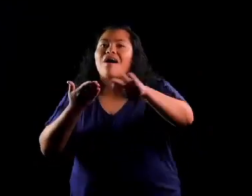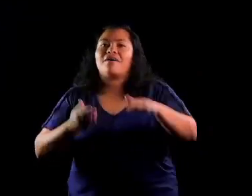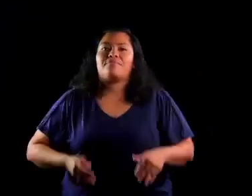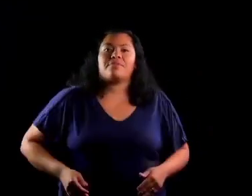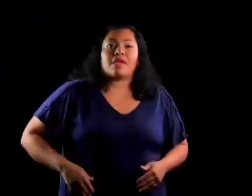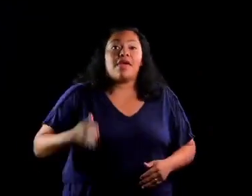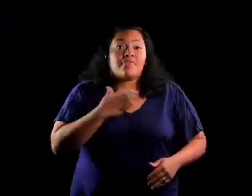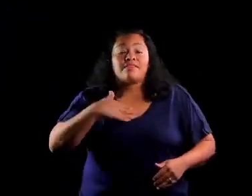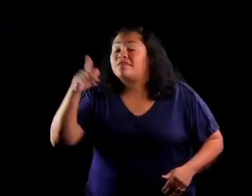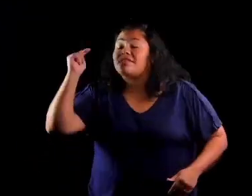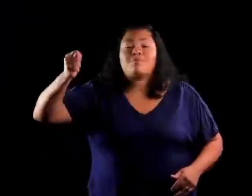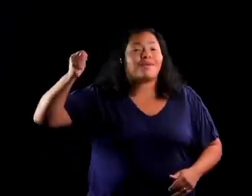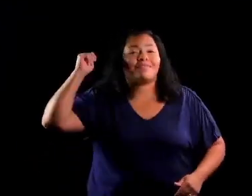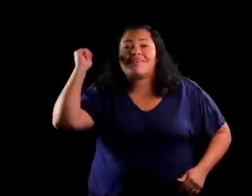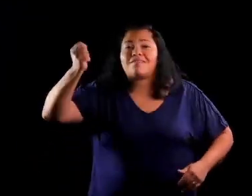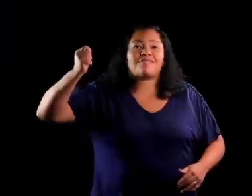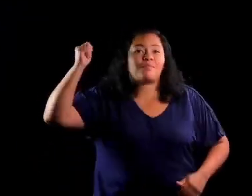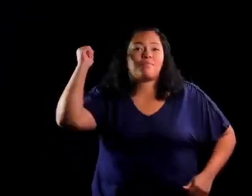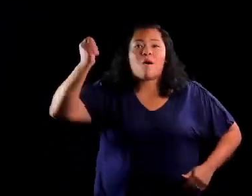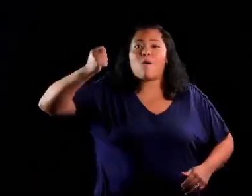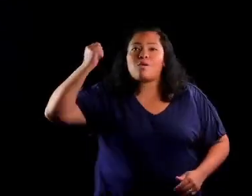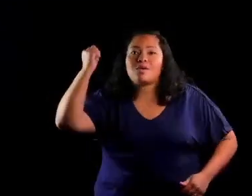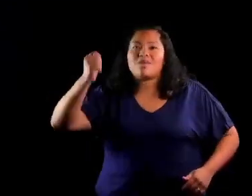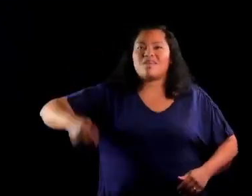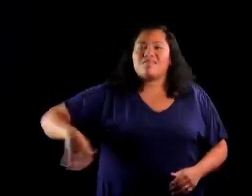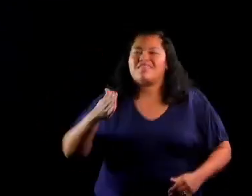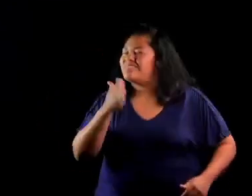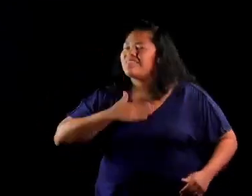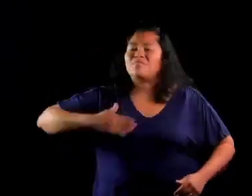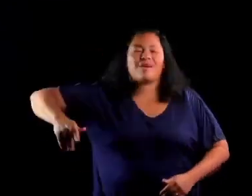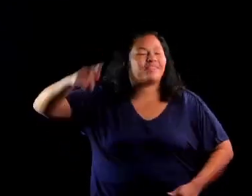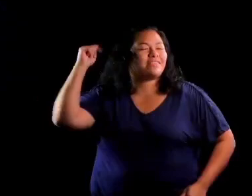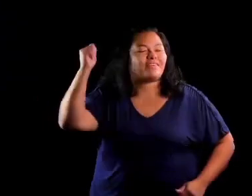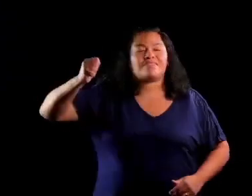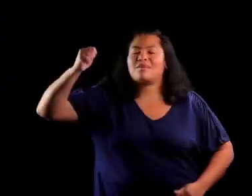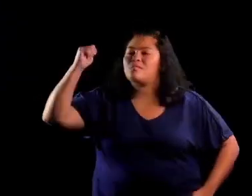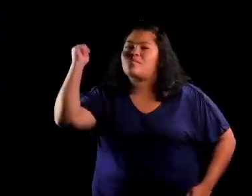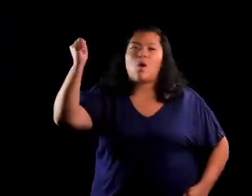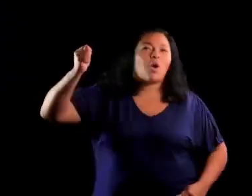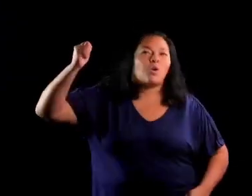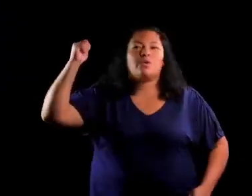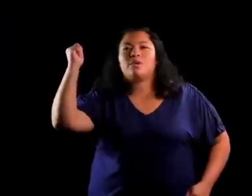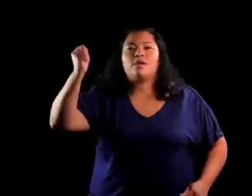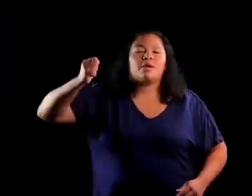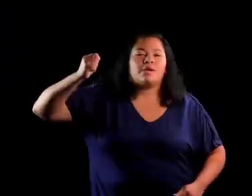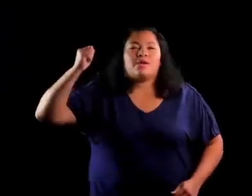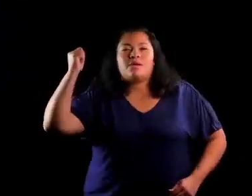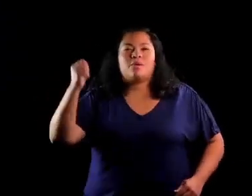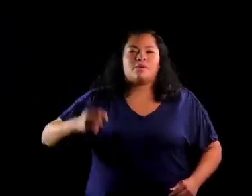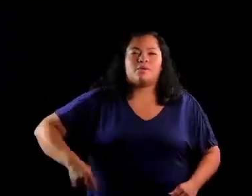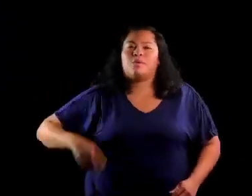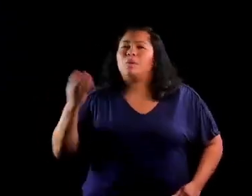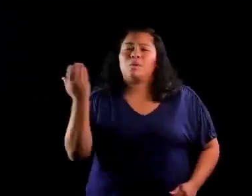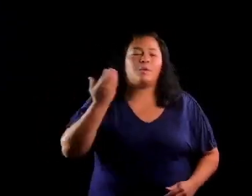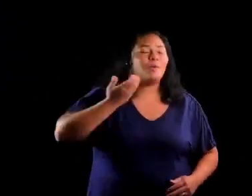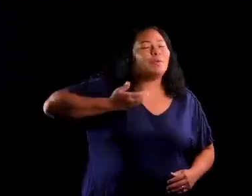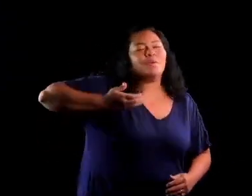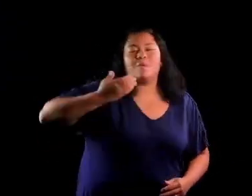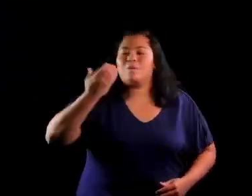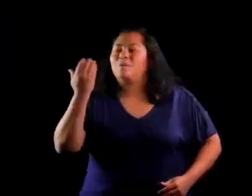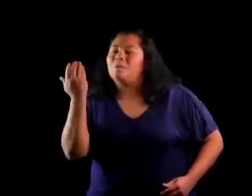justified. This is my testimony. This is my testimony.